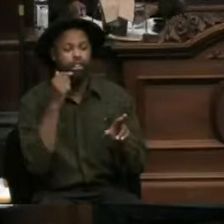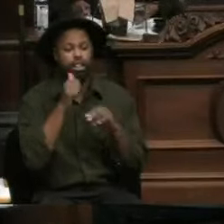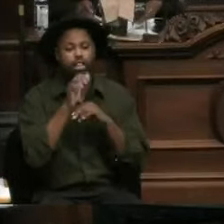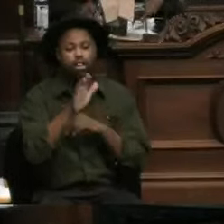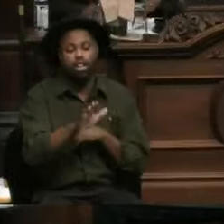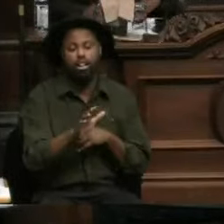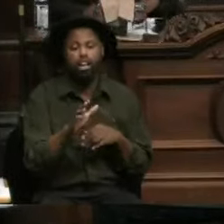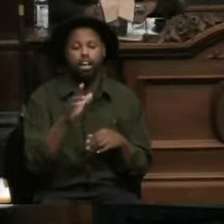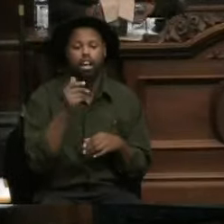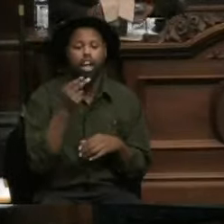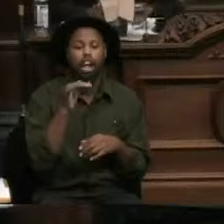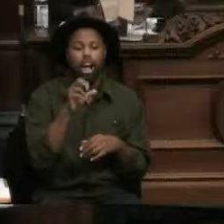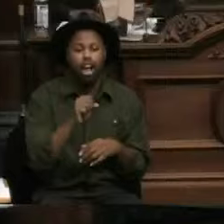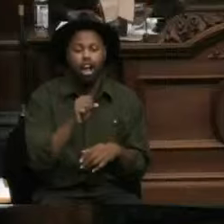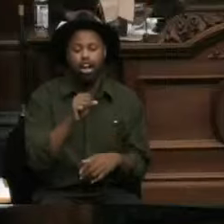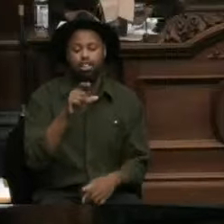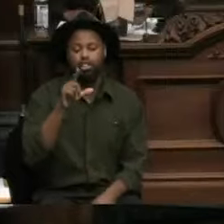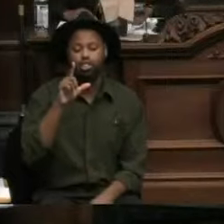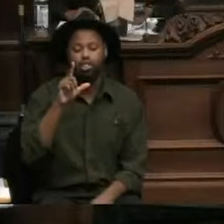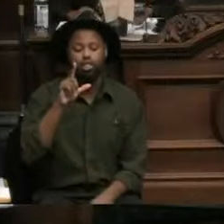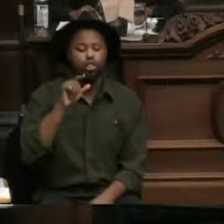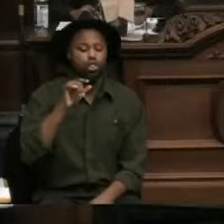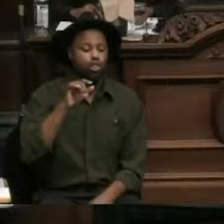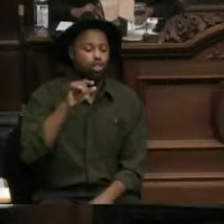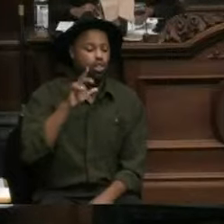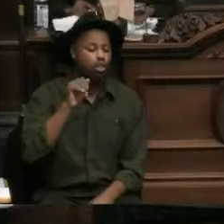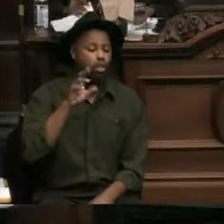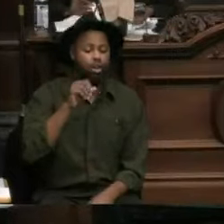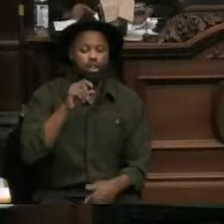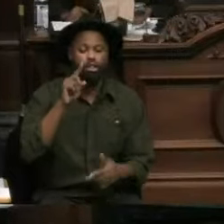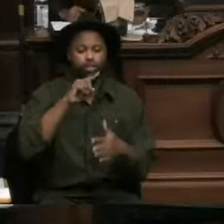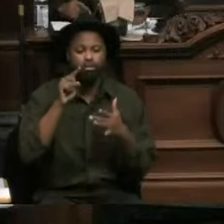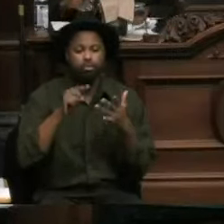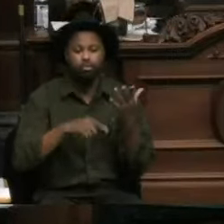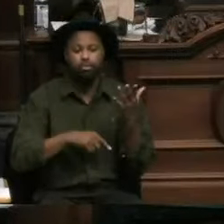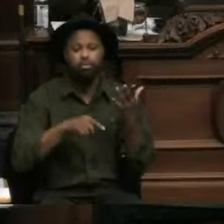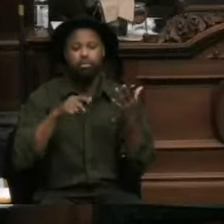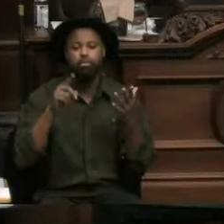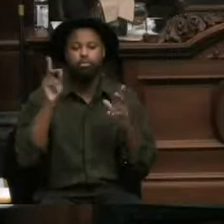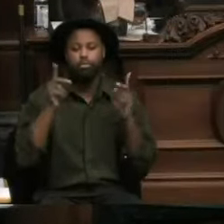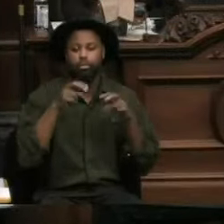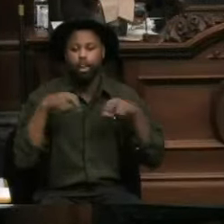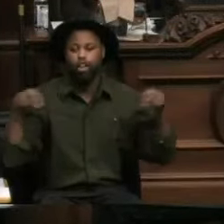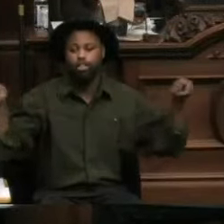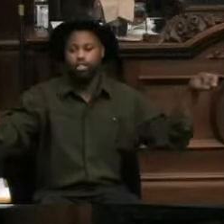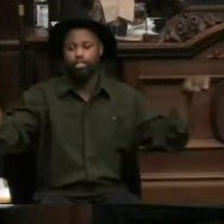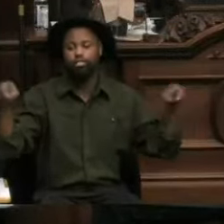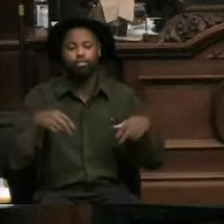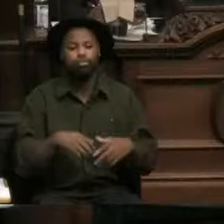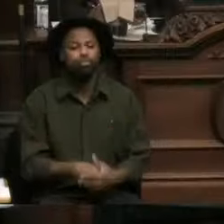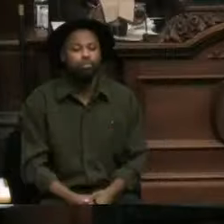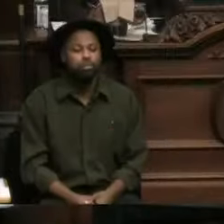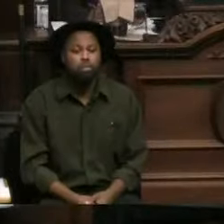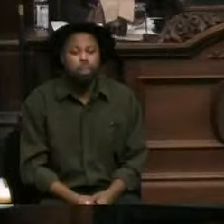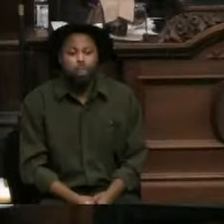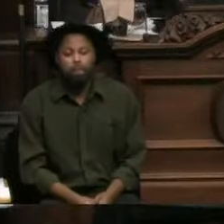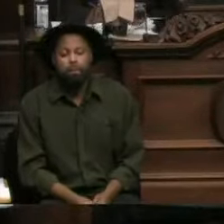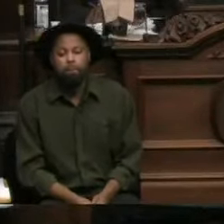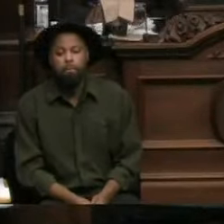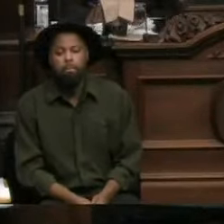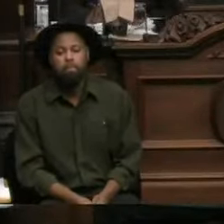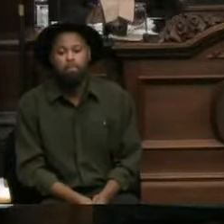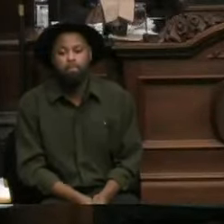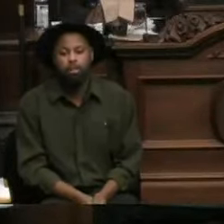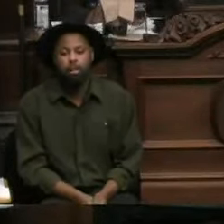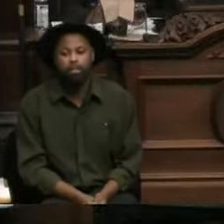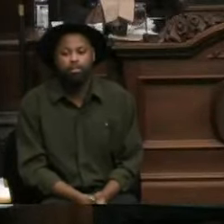D. Harris, Willie J. Lightfoot, Stanley Martin, Michael A. Patterson, Jose Pio, Vice President Mary Lupien, Council Member Kim Smith, and